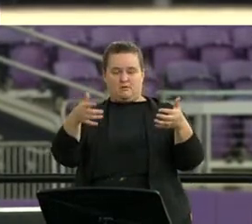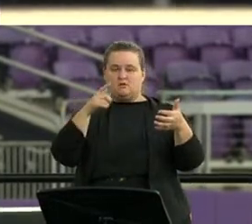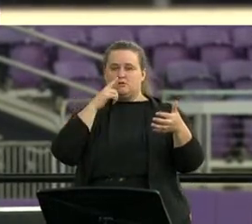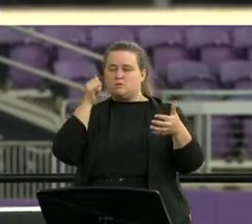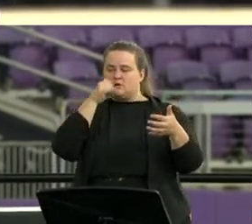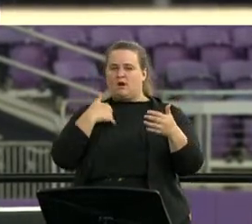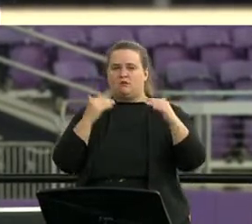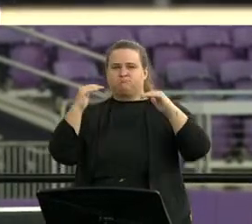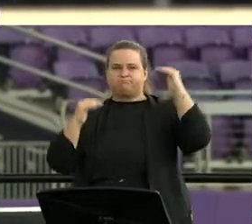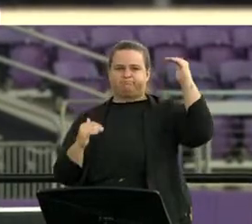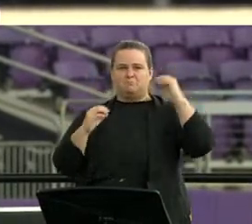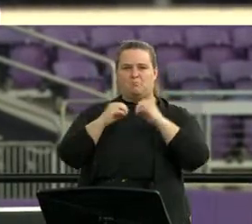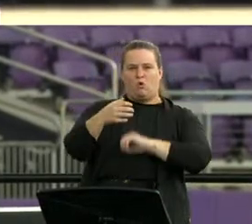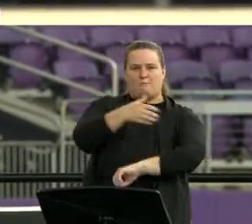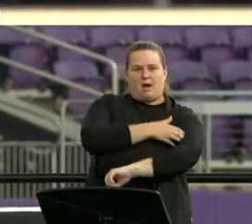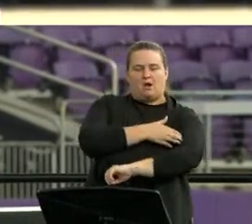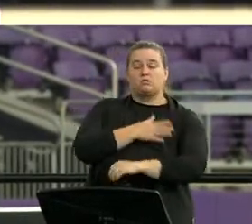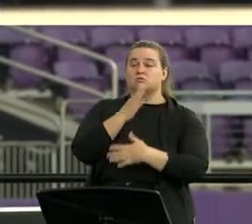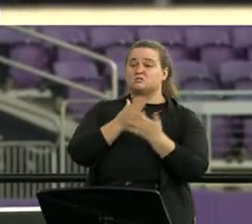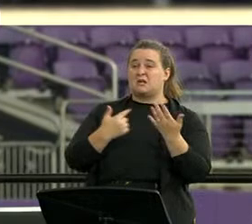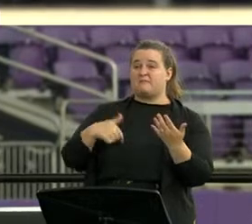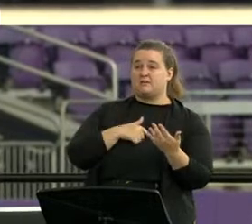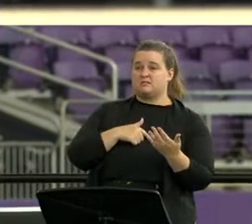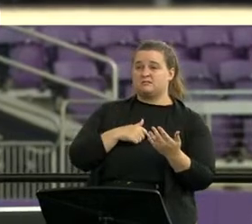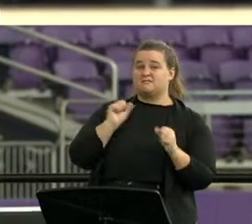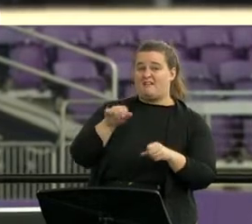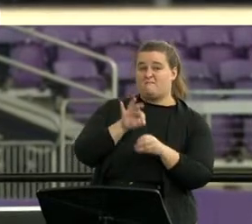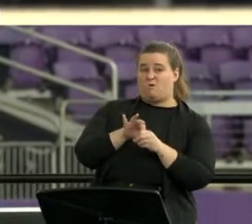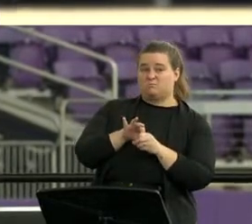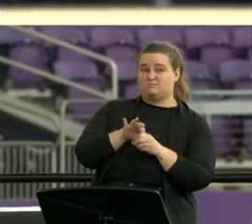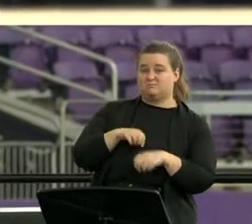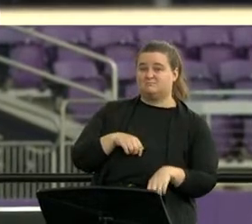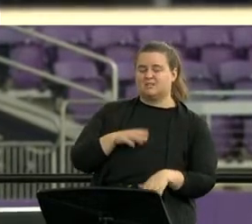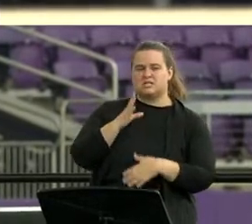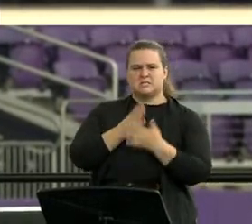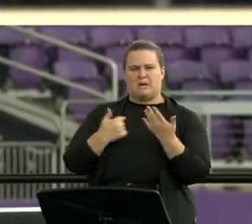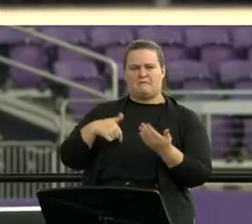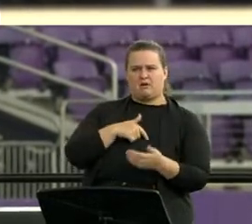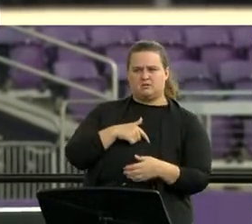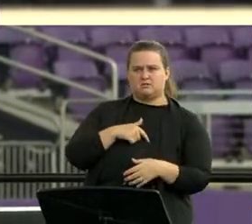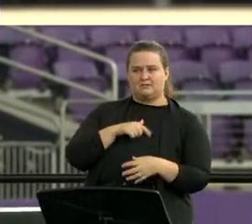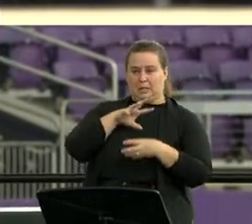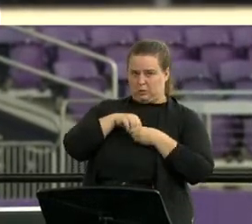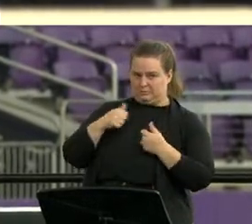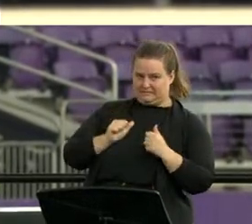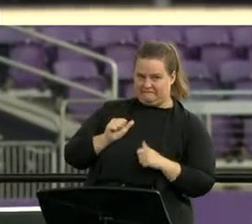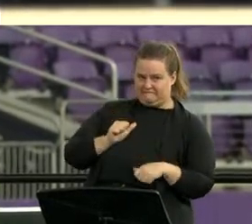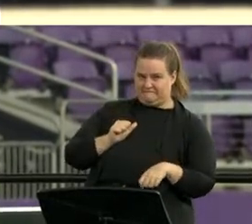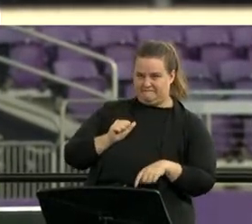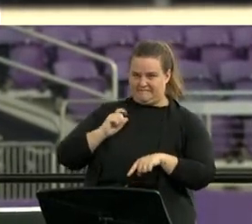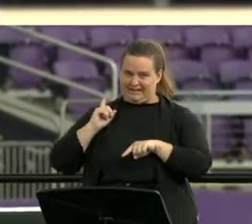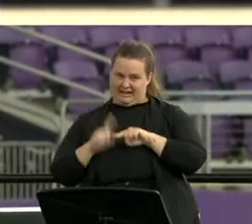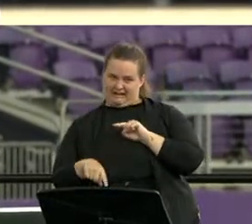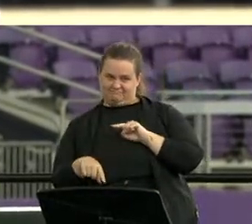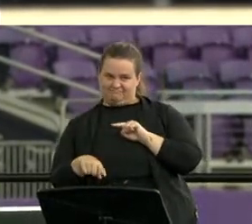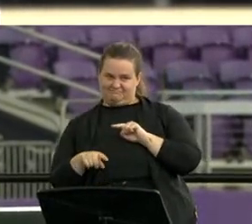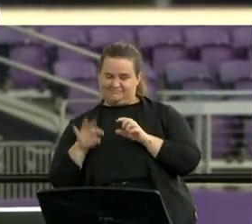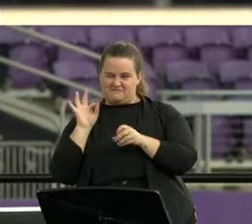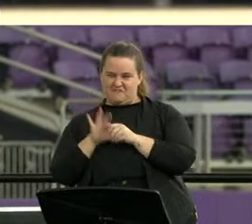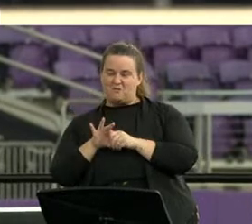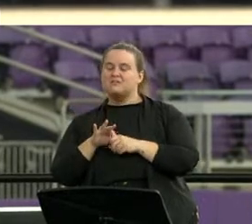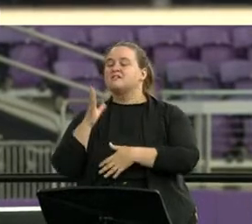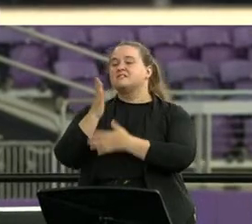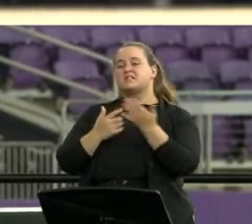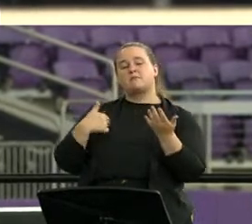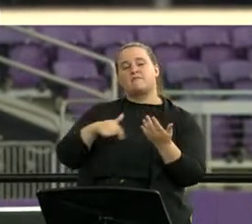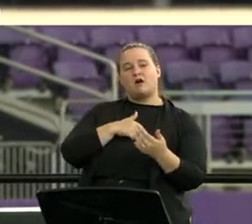more power than the other. Some of us can vote. Some of us, including me, cannot. Some of